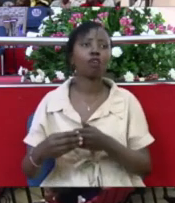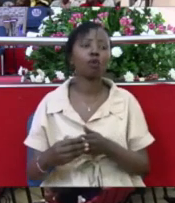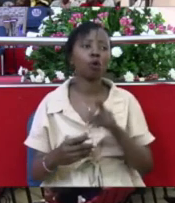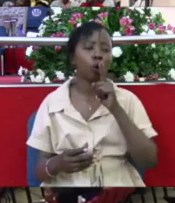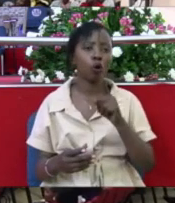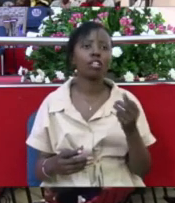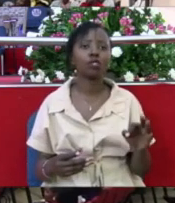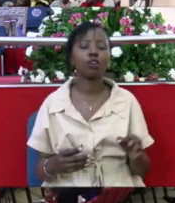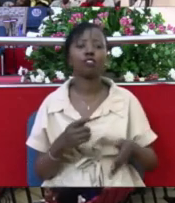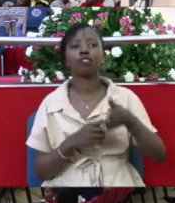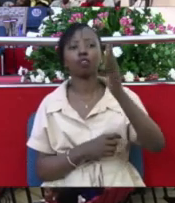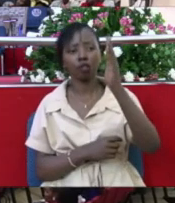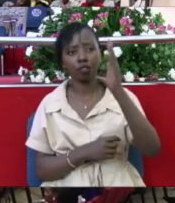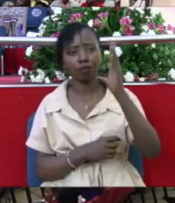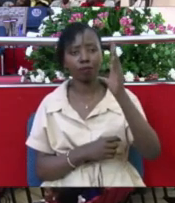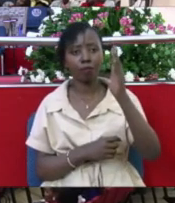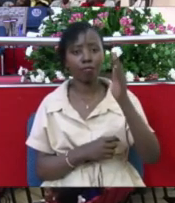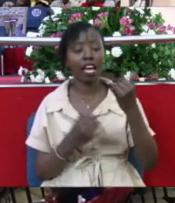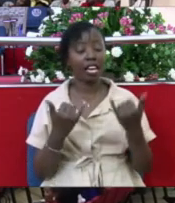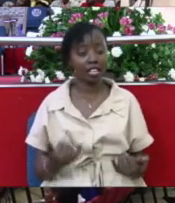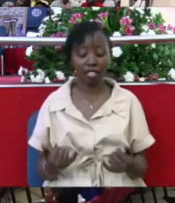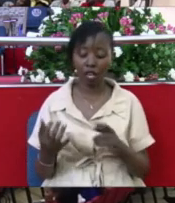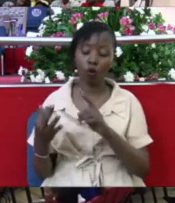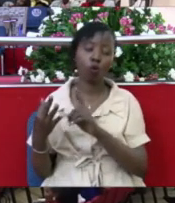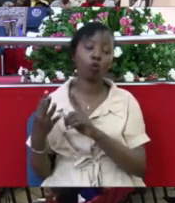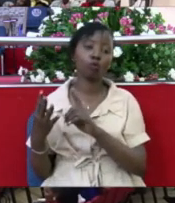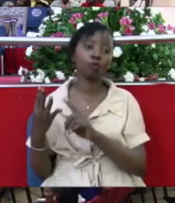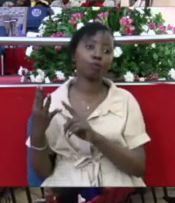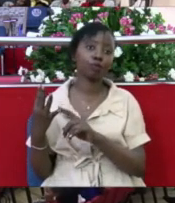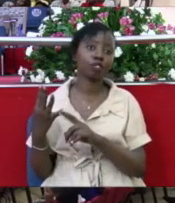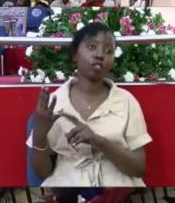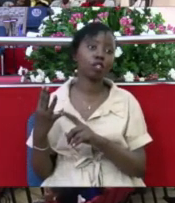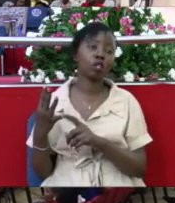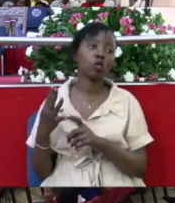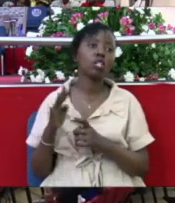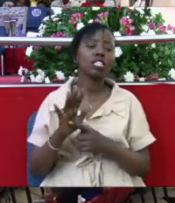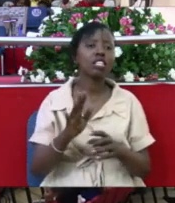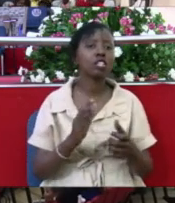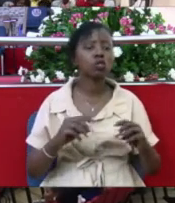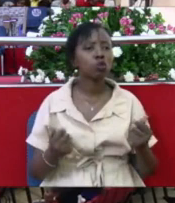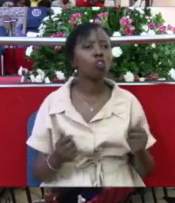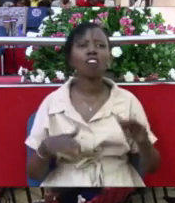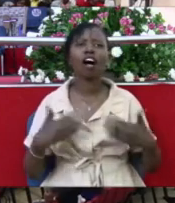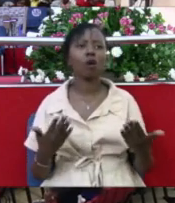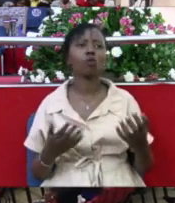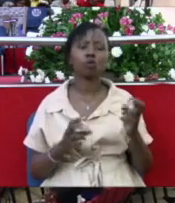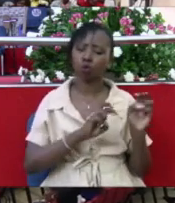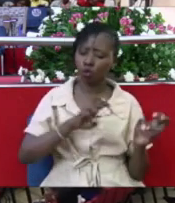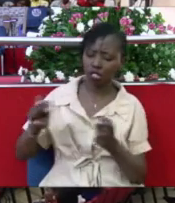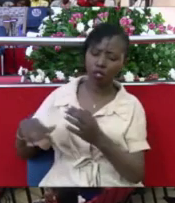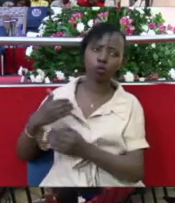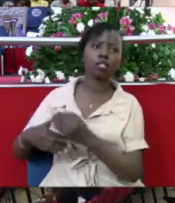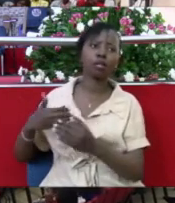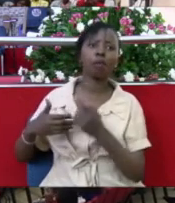kufuatilia mahitaji ya Mungu. And now want to look at the solution. Sasa tuangazie suluhisho. Look at a neighbor. Angalia jirani tena. Tell